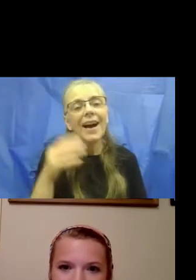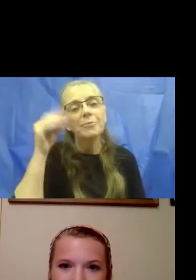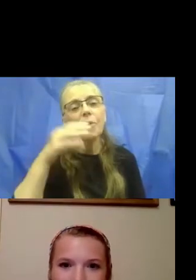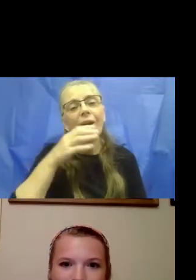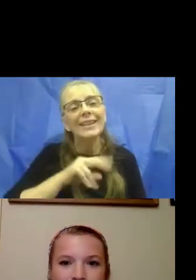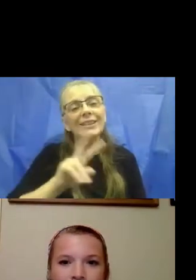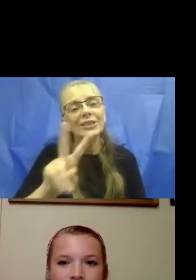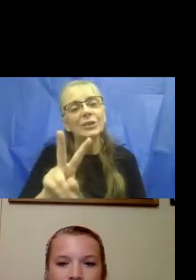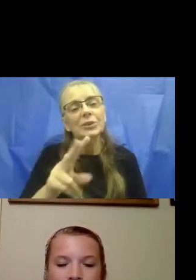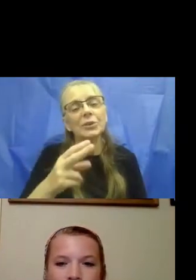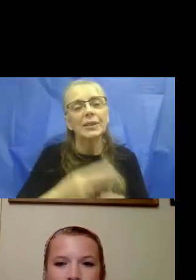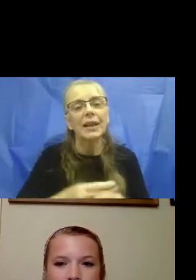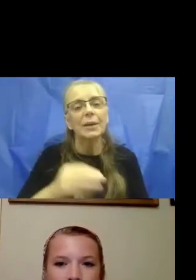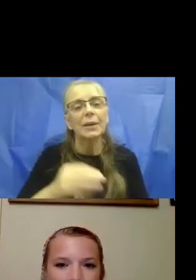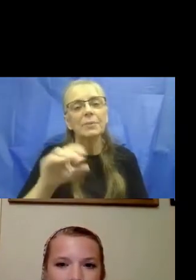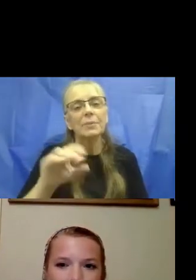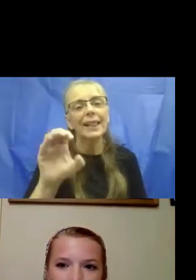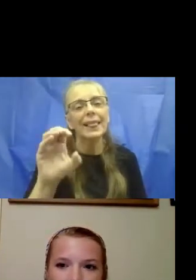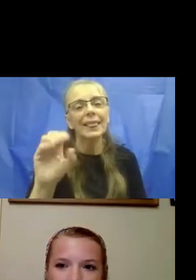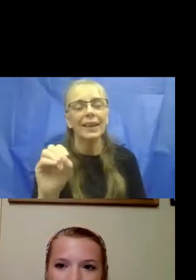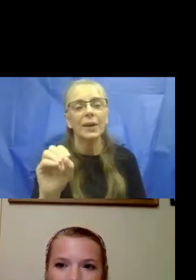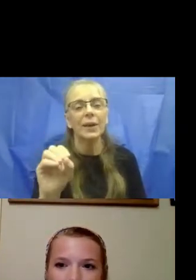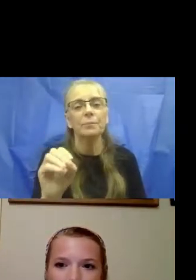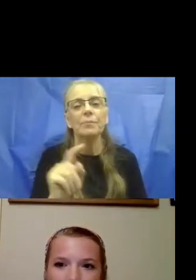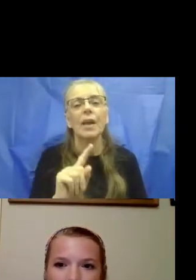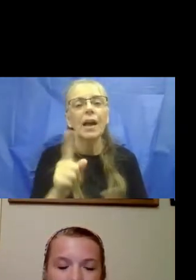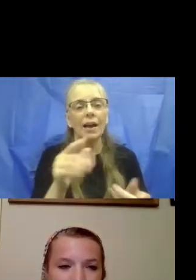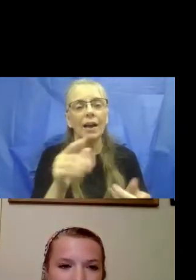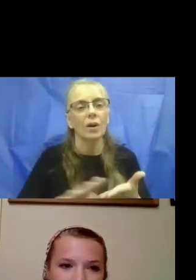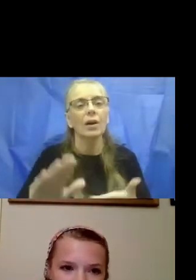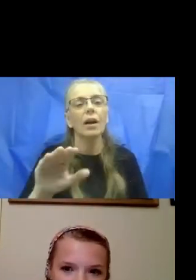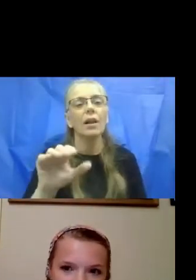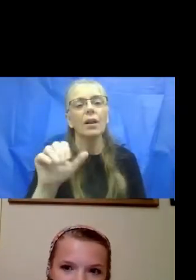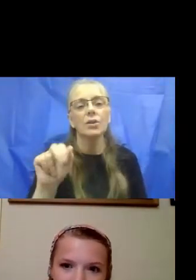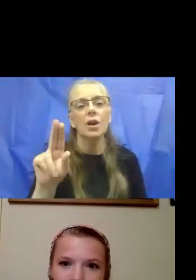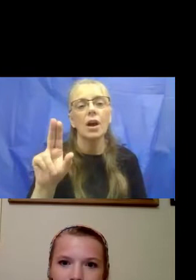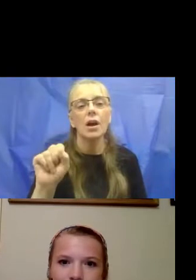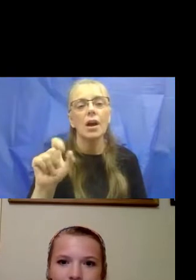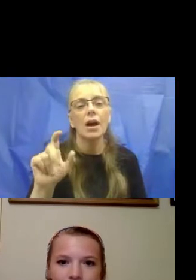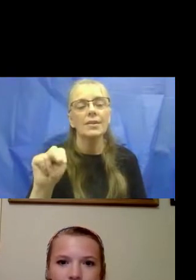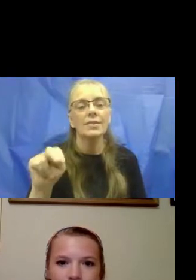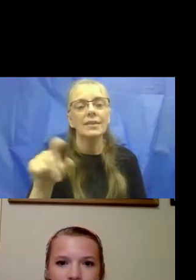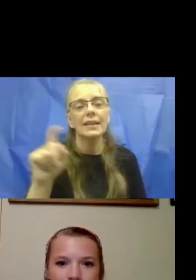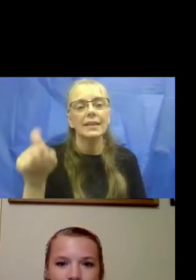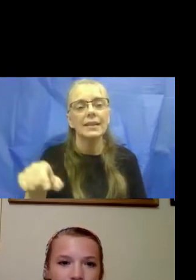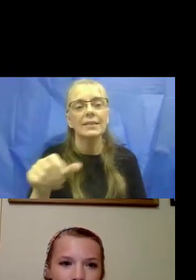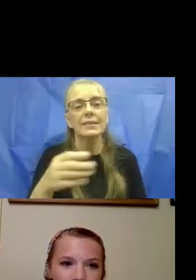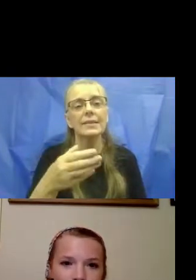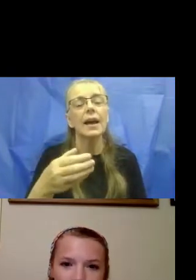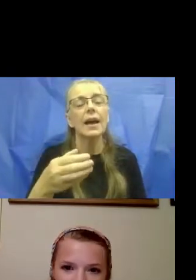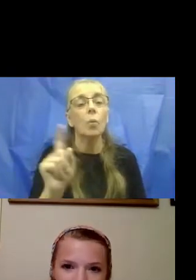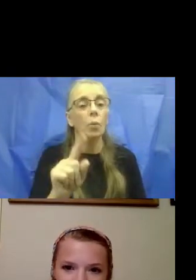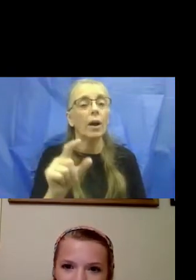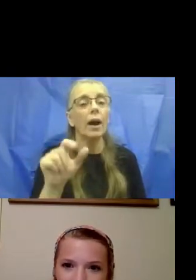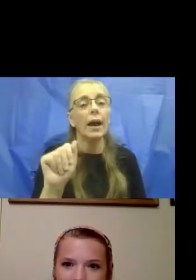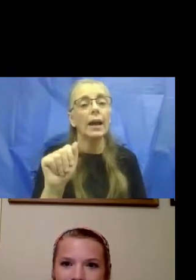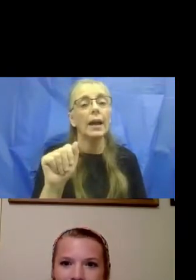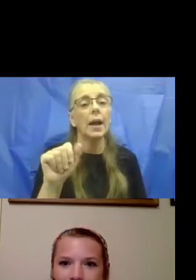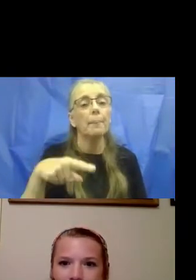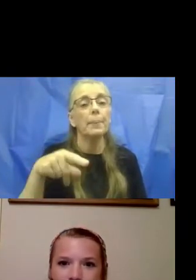Leo. I go to college in Austin at ACC, and I'm studying to be a nurse. Hopefully,